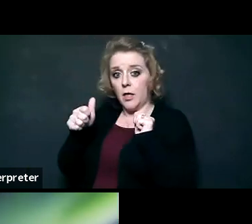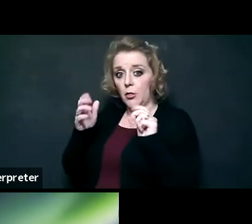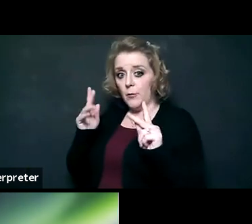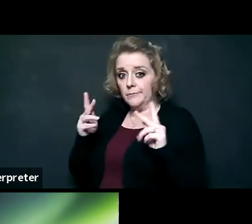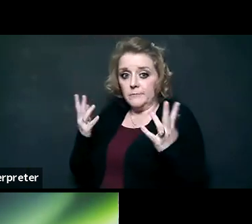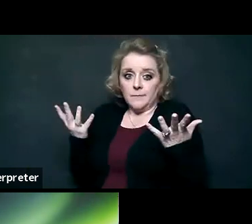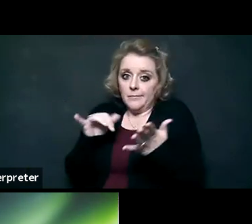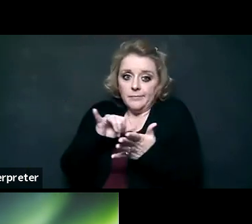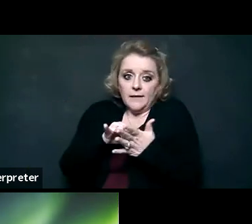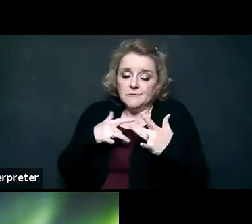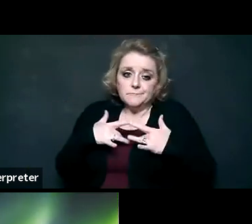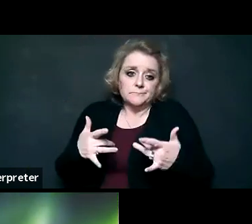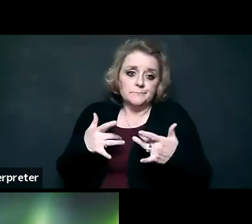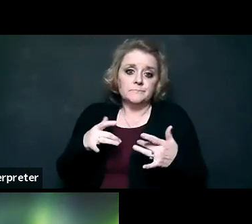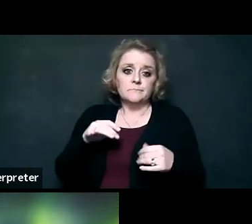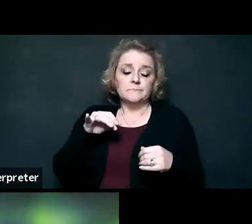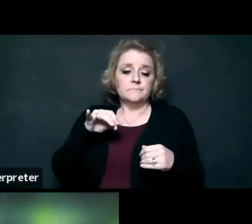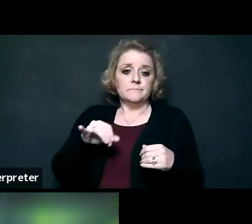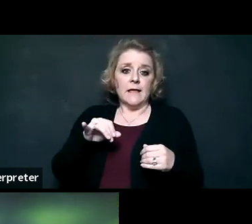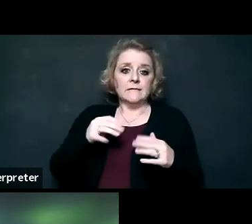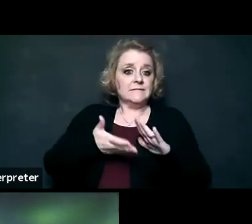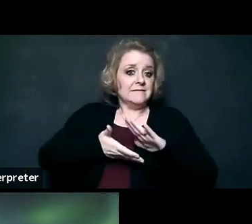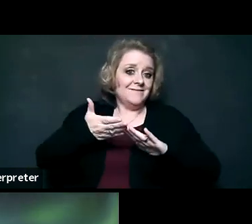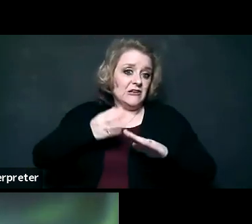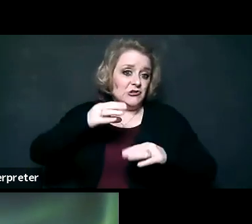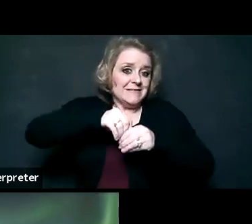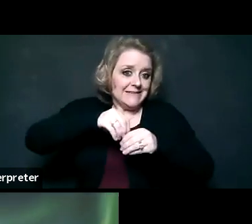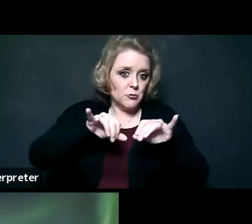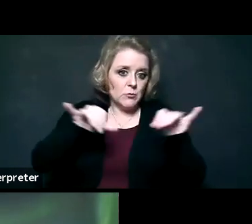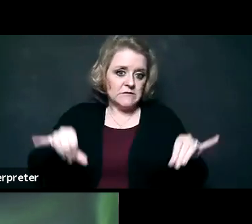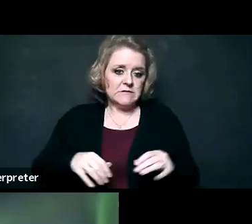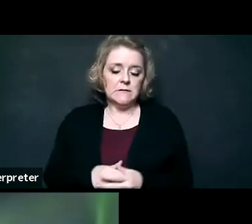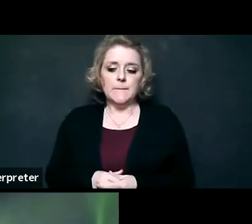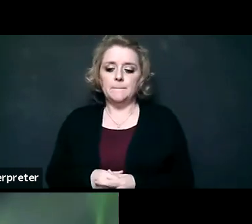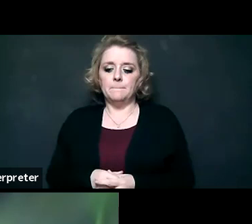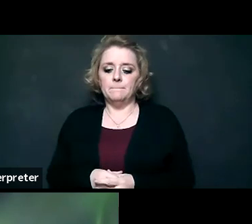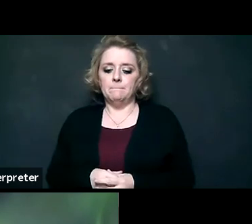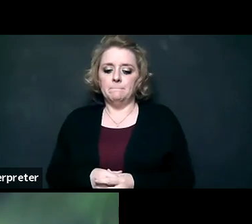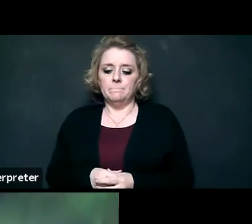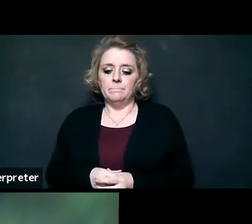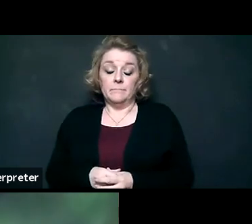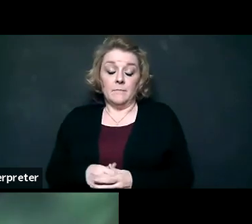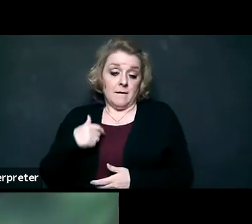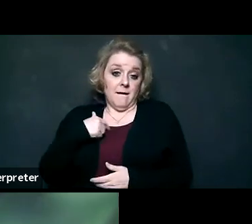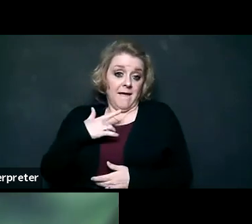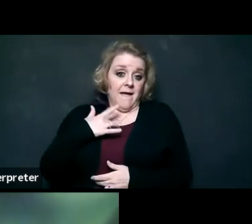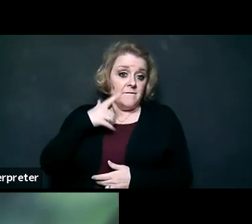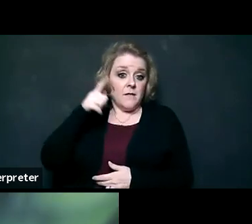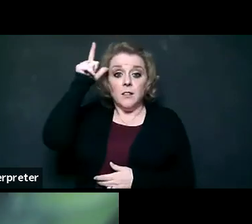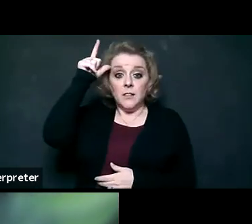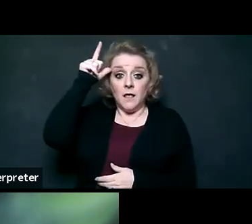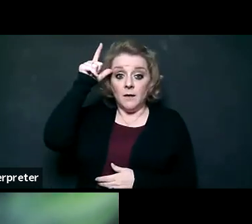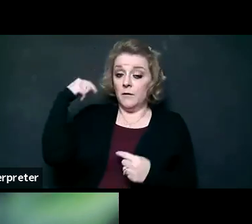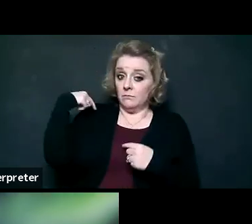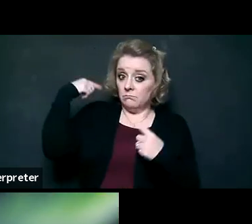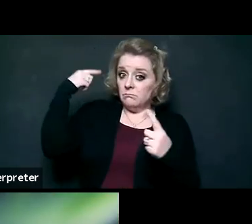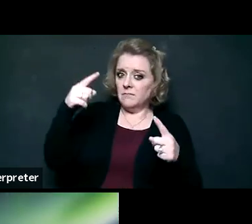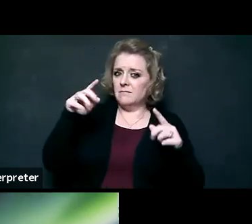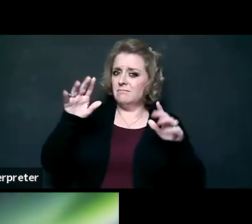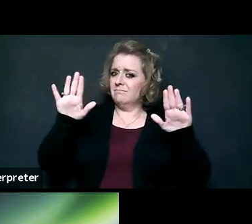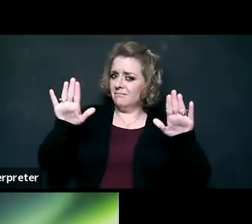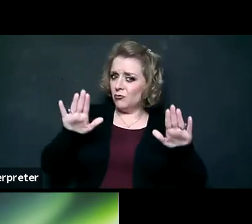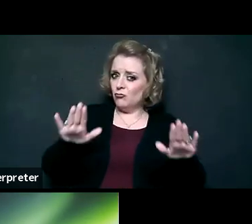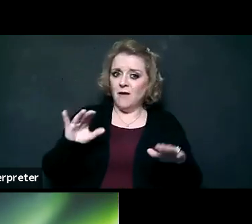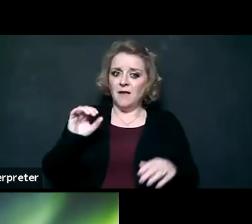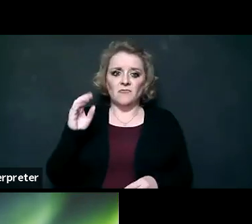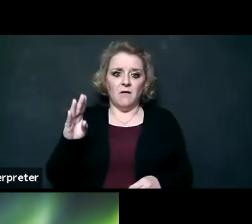nature, and that actually builds efficiency into the system. I think we've done a very good job of